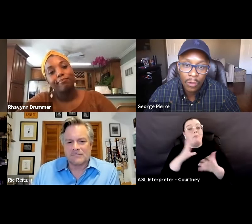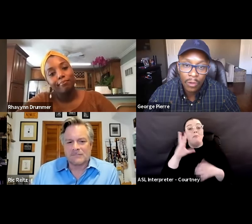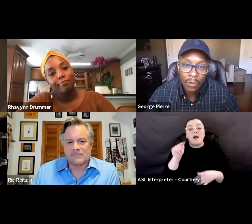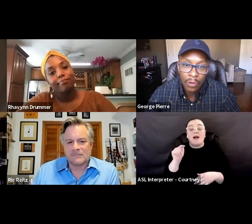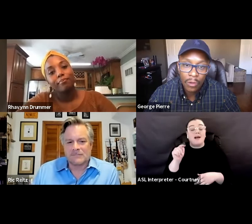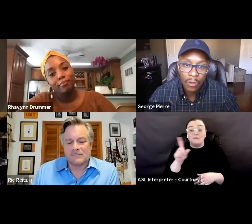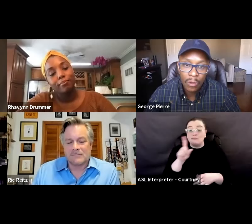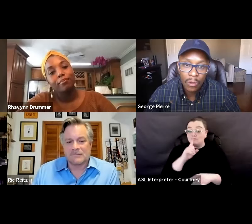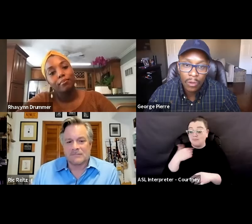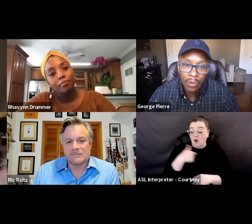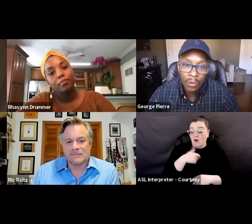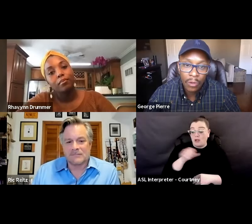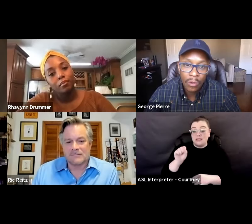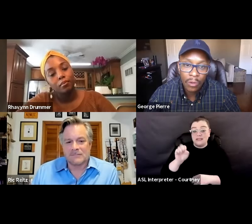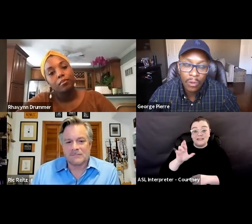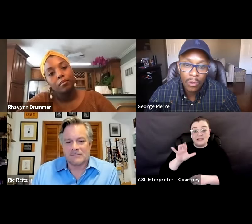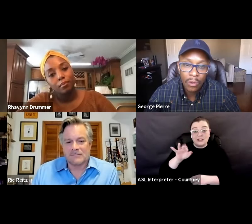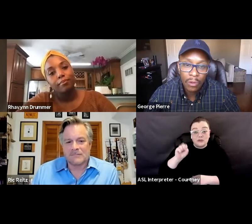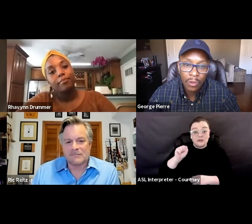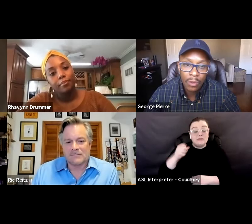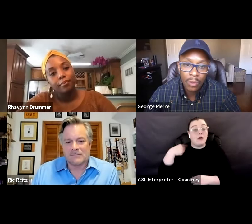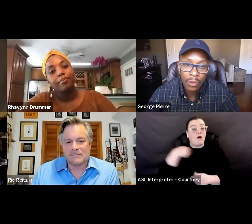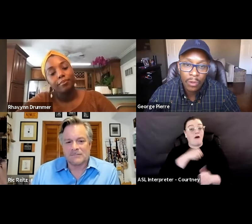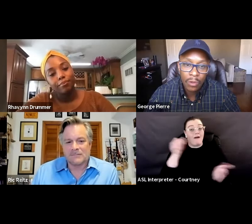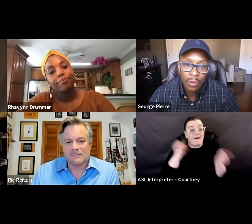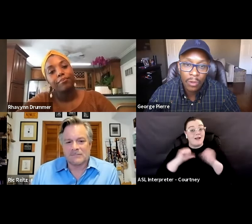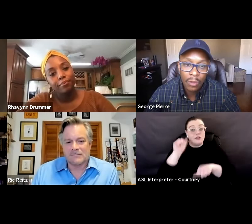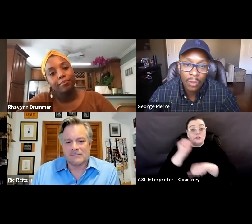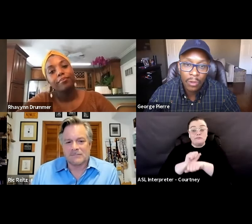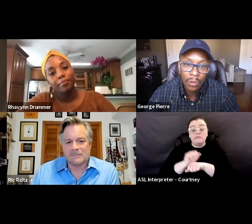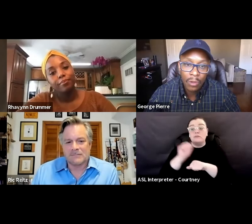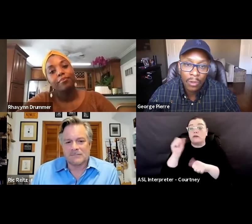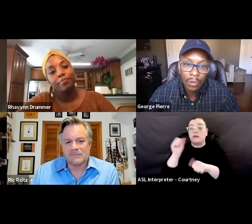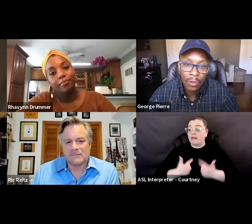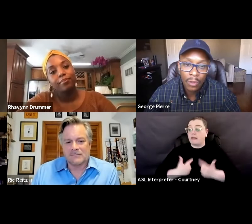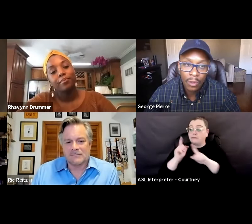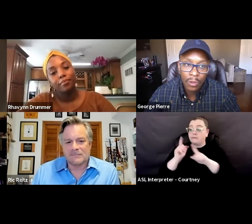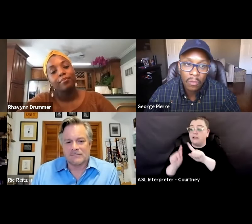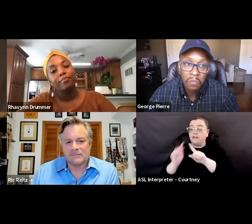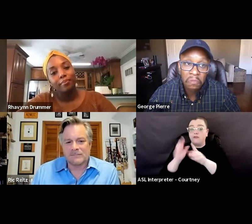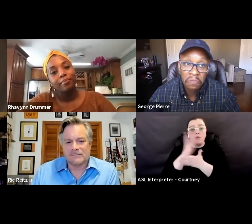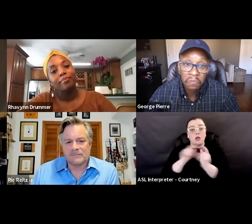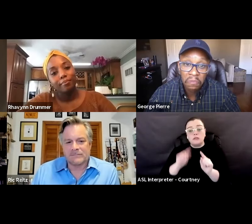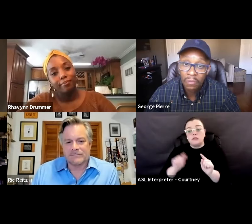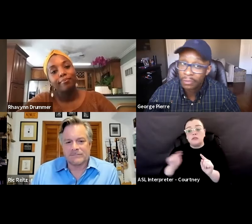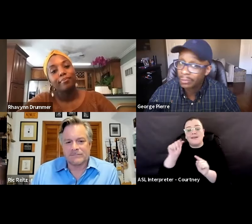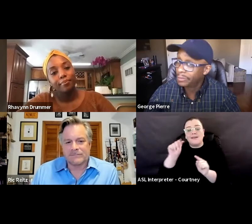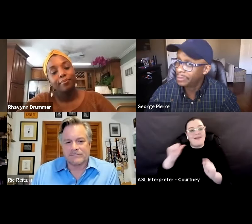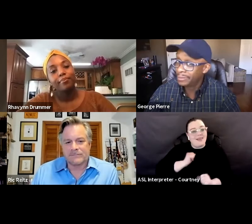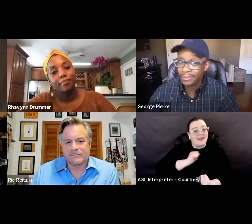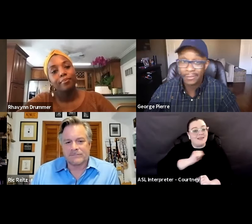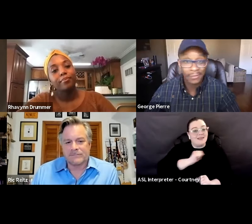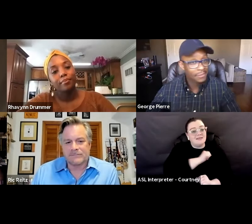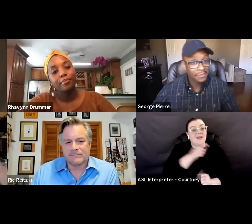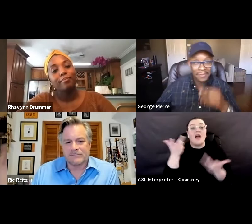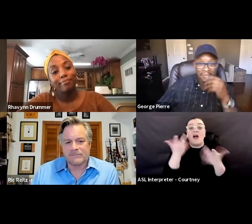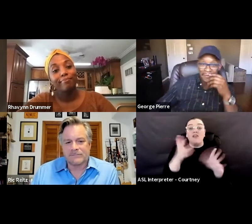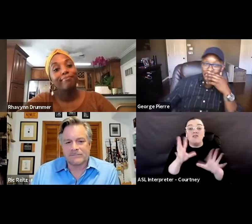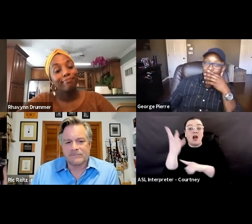we're doing is actors that live all around Atlanta, and they go home at night and they go out to dinner, or they